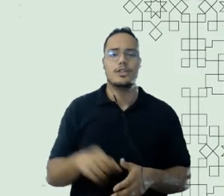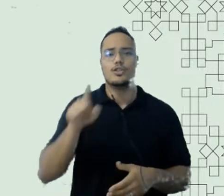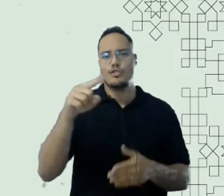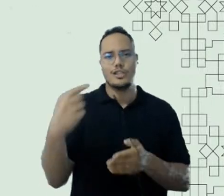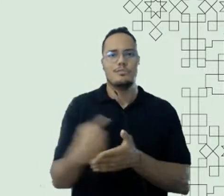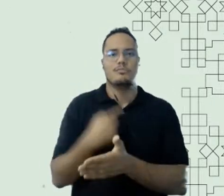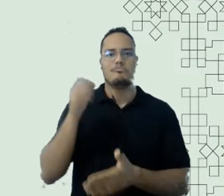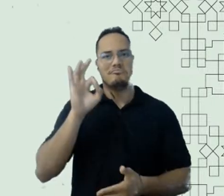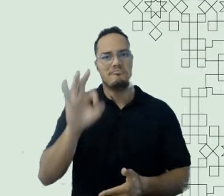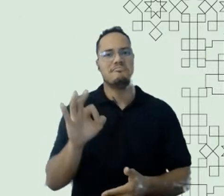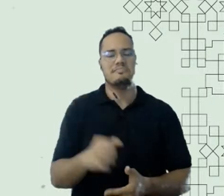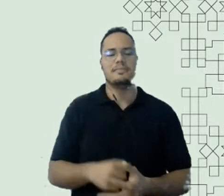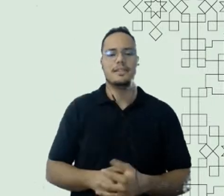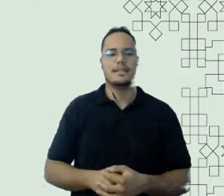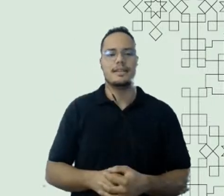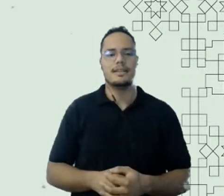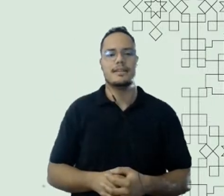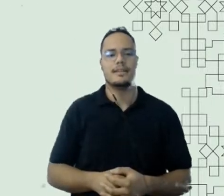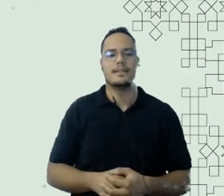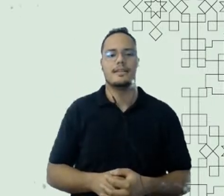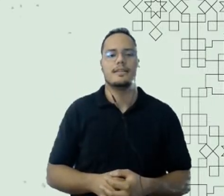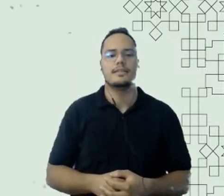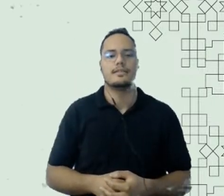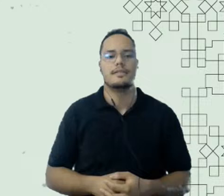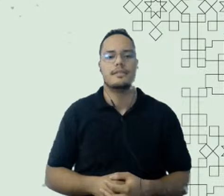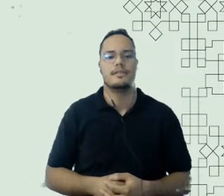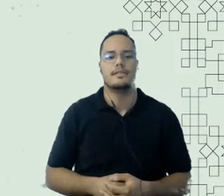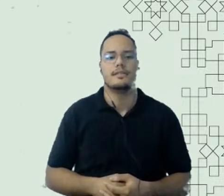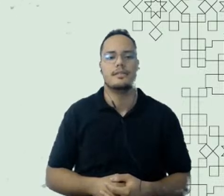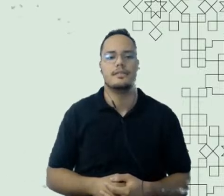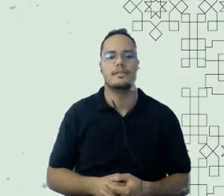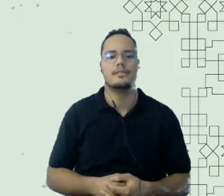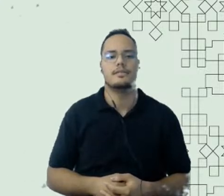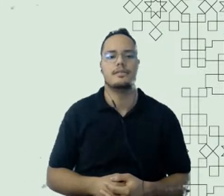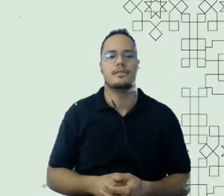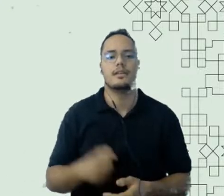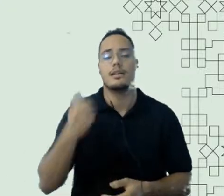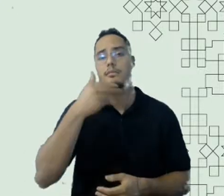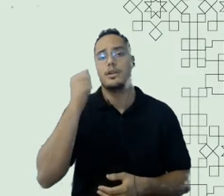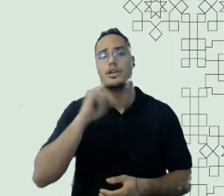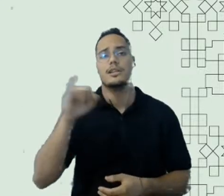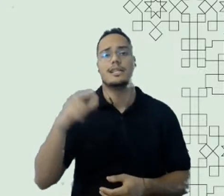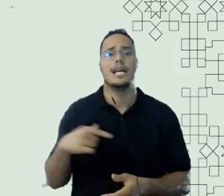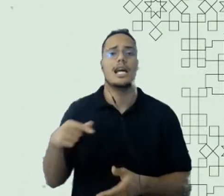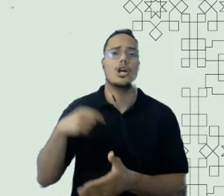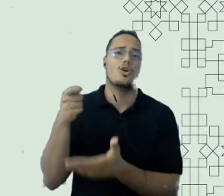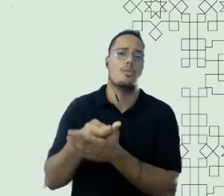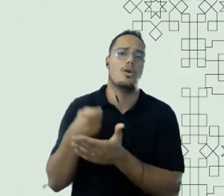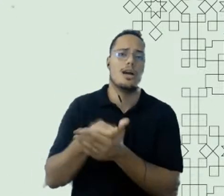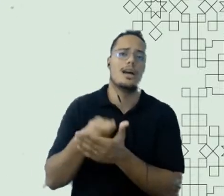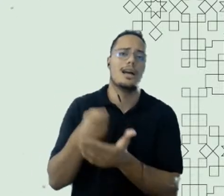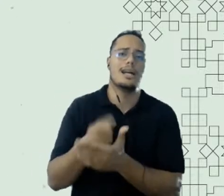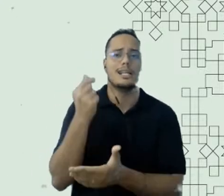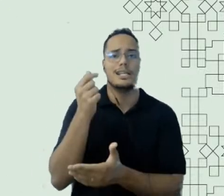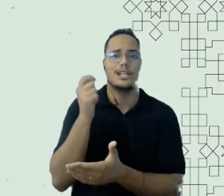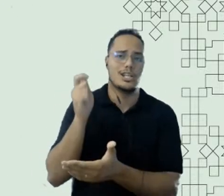remunerate, accepted an obligation to license, even though it might be complicated for some types of work.